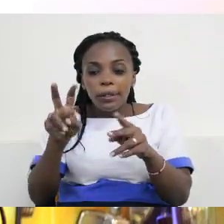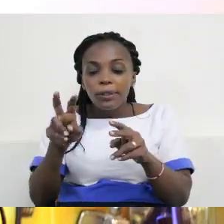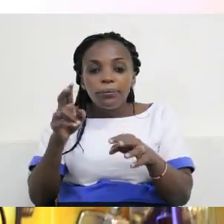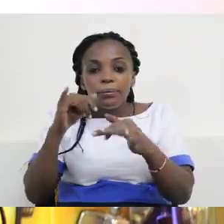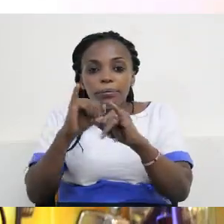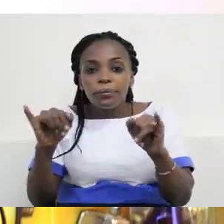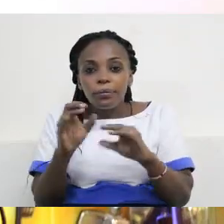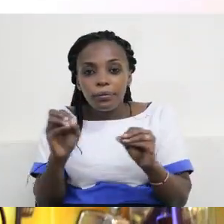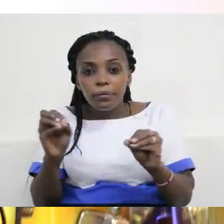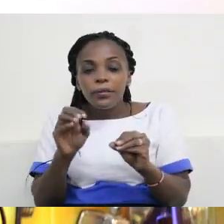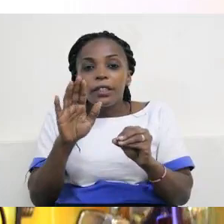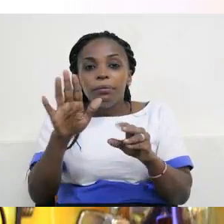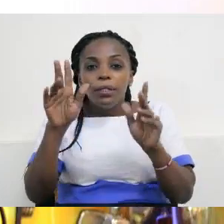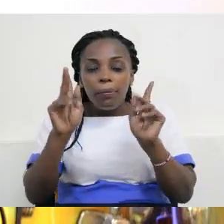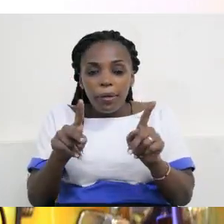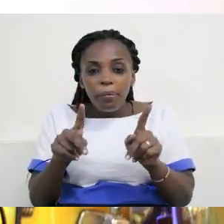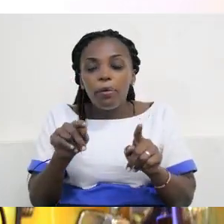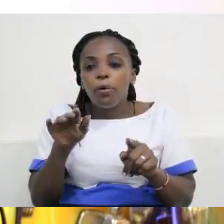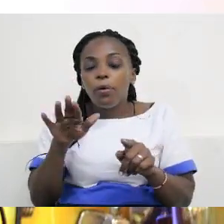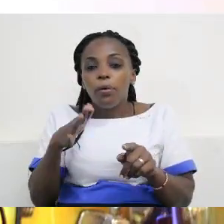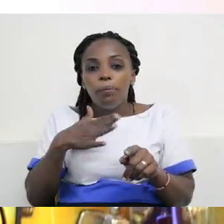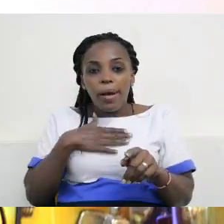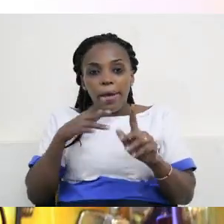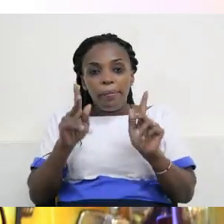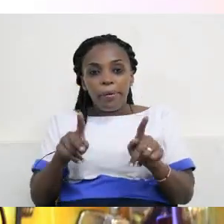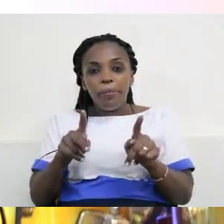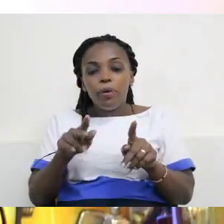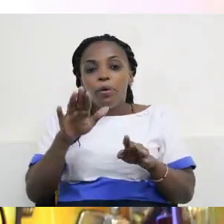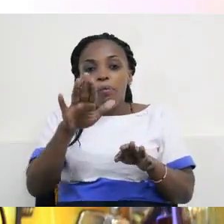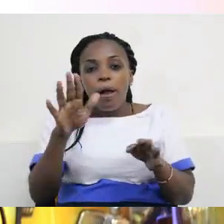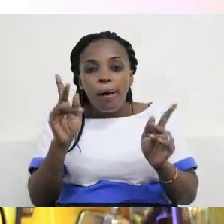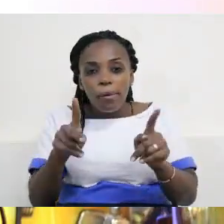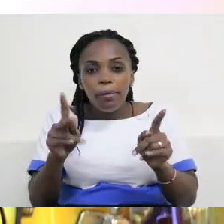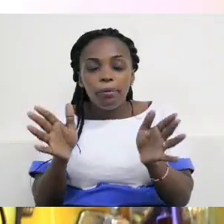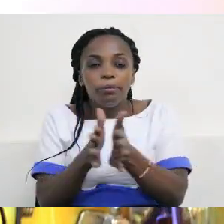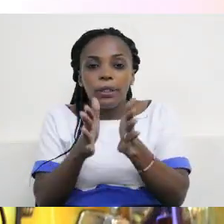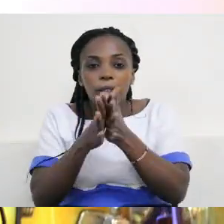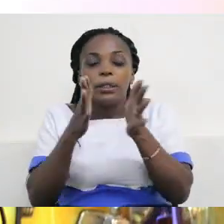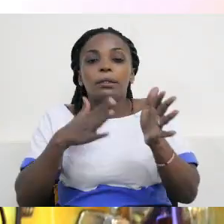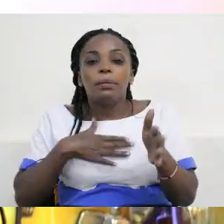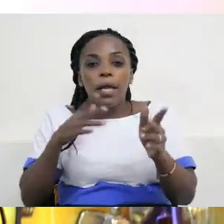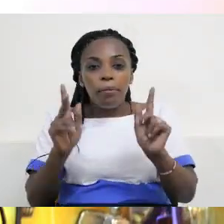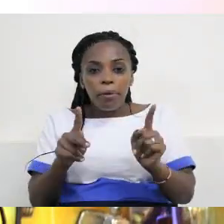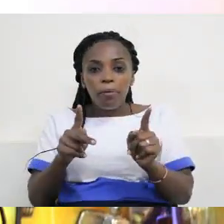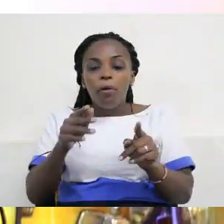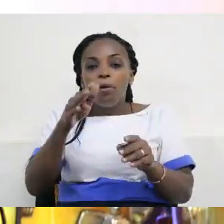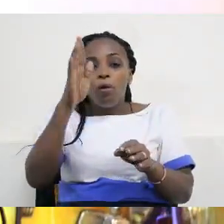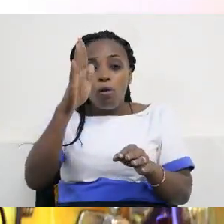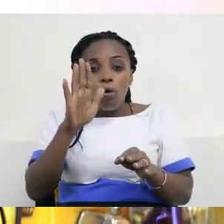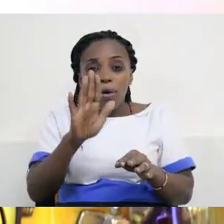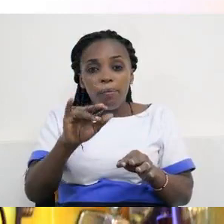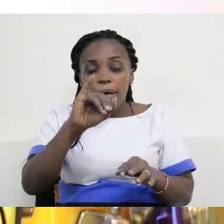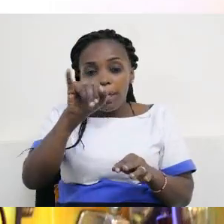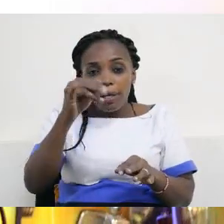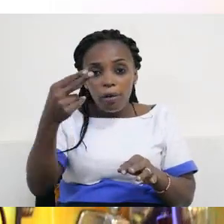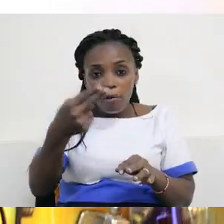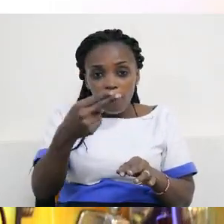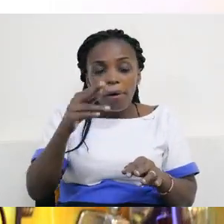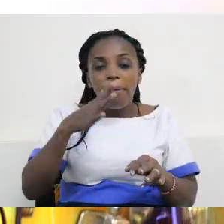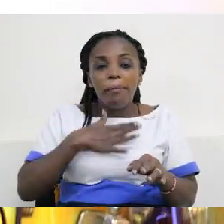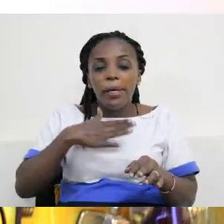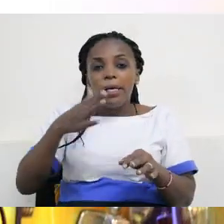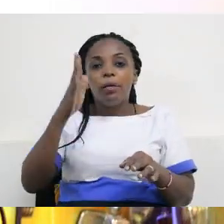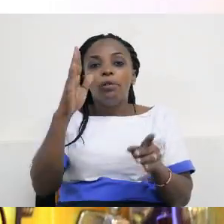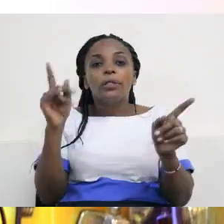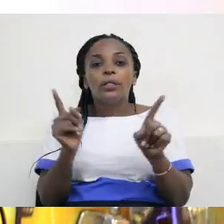your people shall be my people. Your people of praise shall be my people. Your God, Jehovah, shall be my